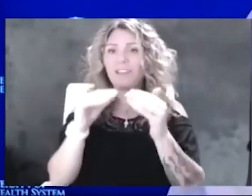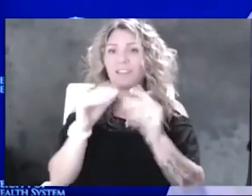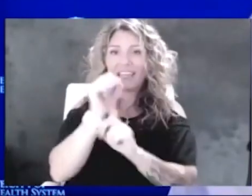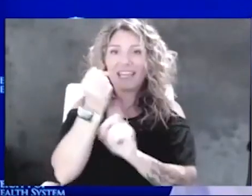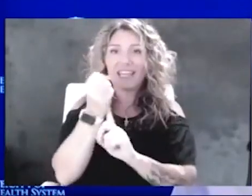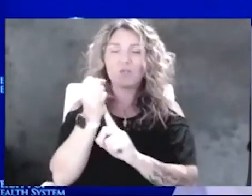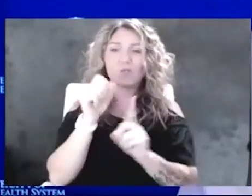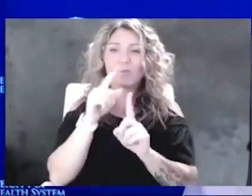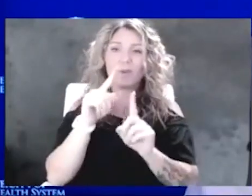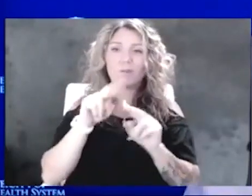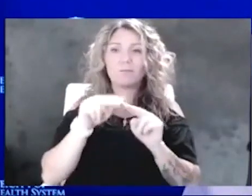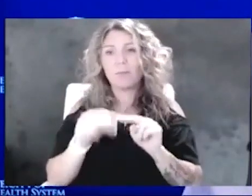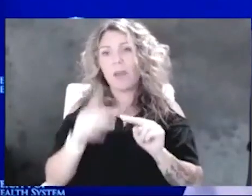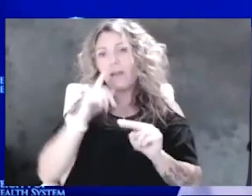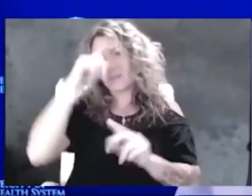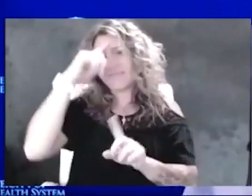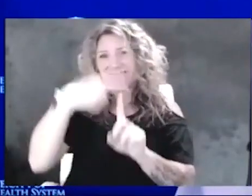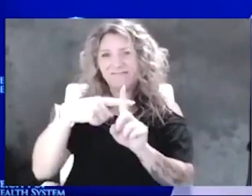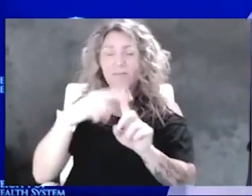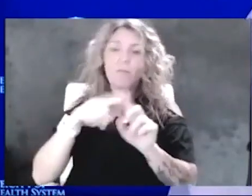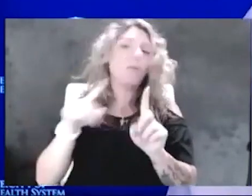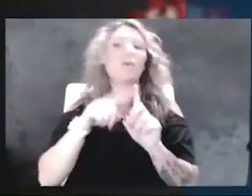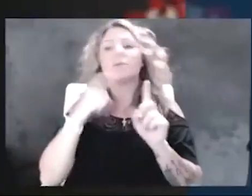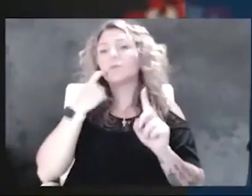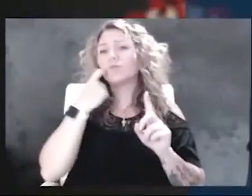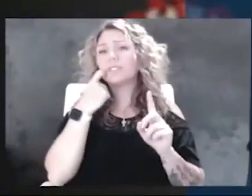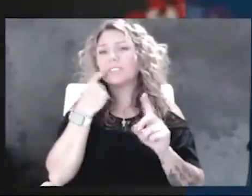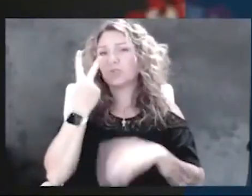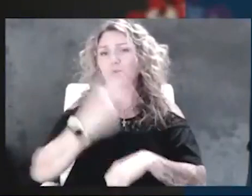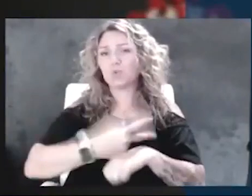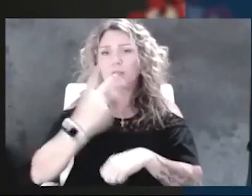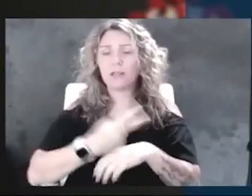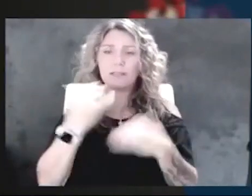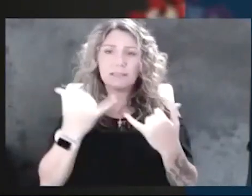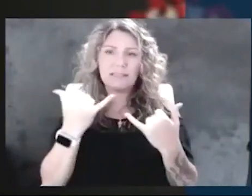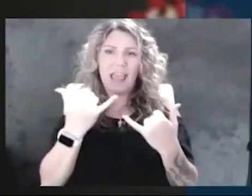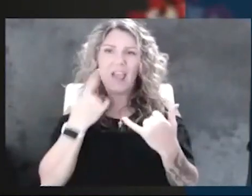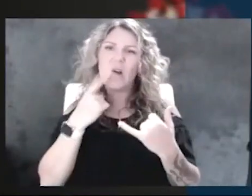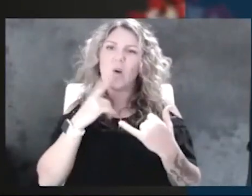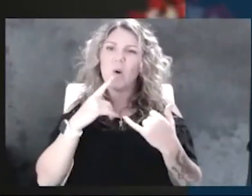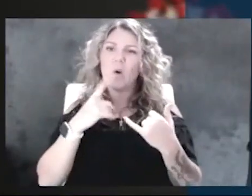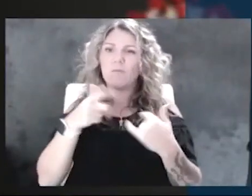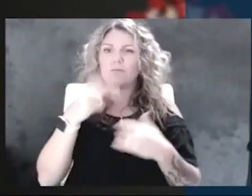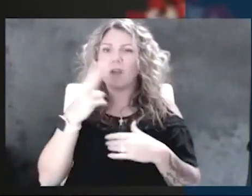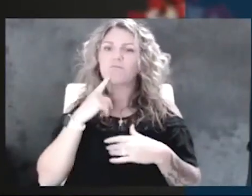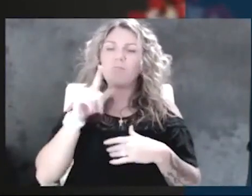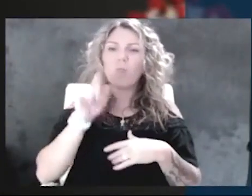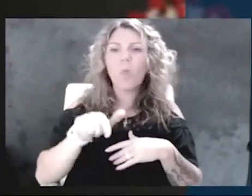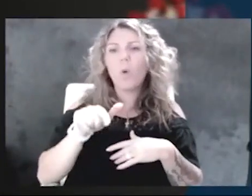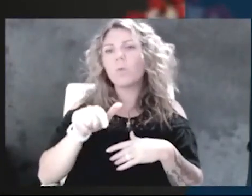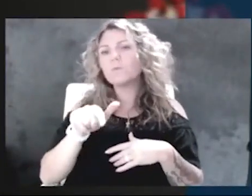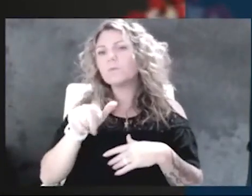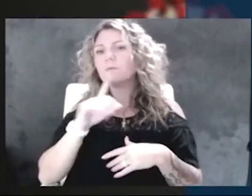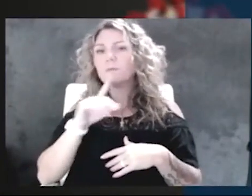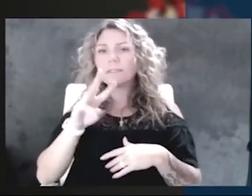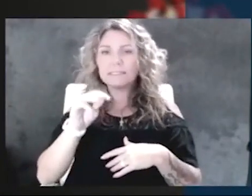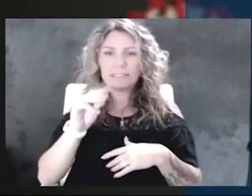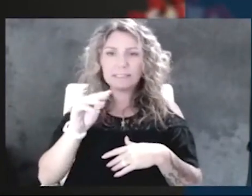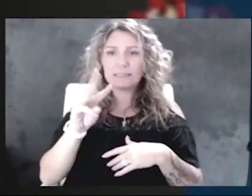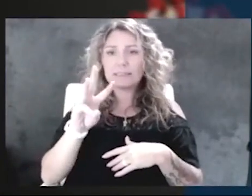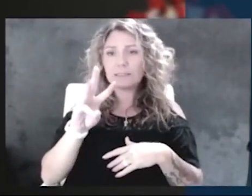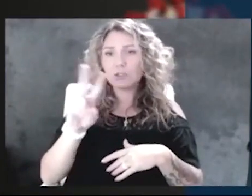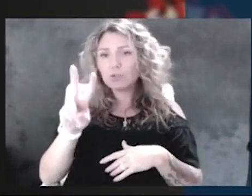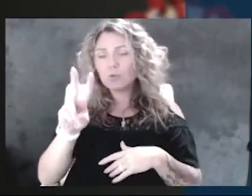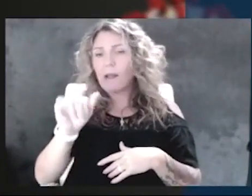being optimistic, but, for the last 2 days now, we have been in those low 60s again. So right now we have 62 active patients